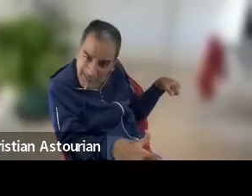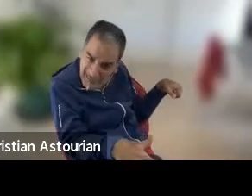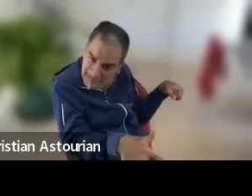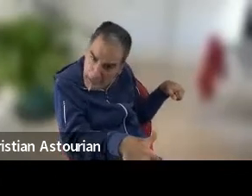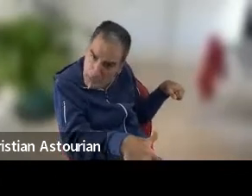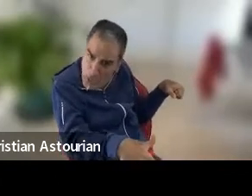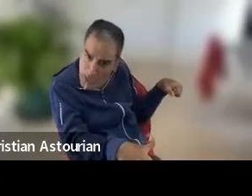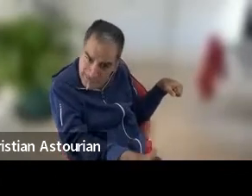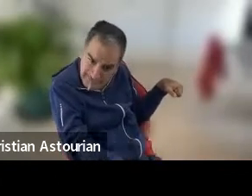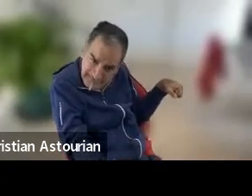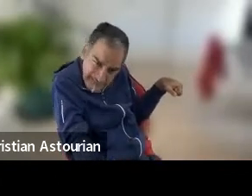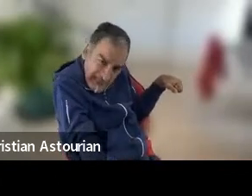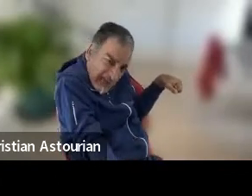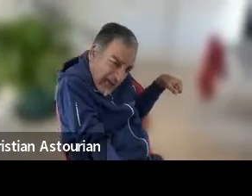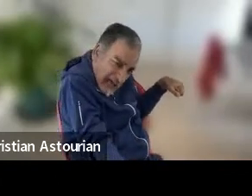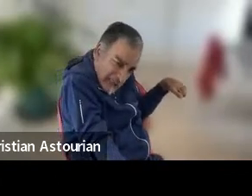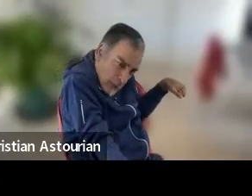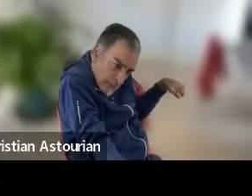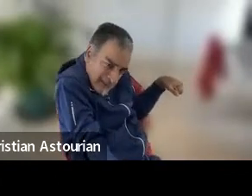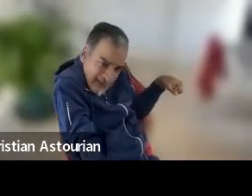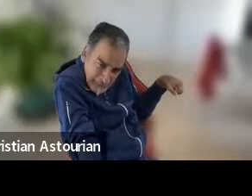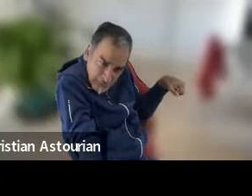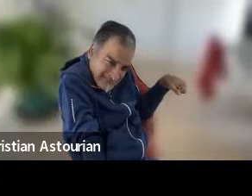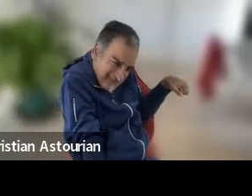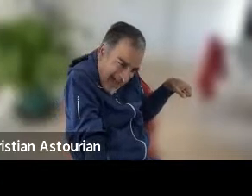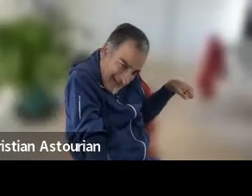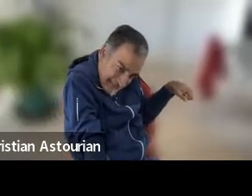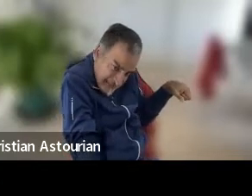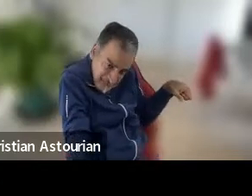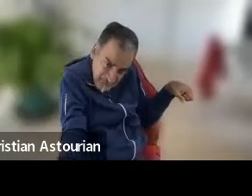to technology and